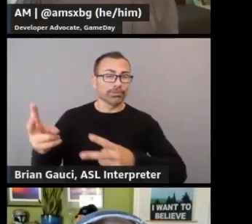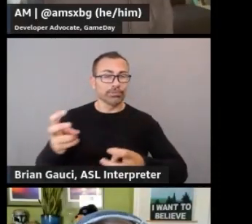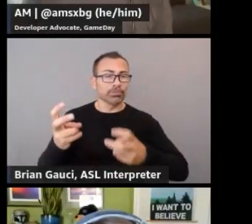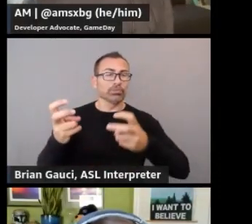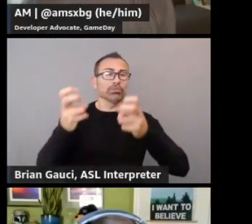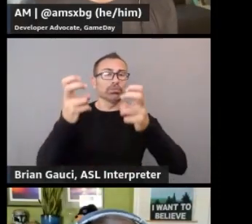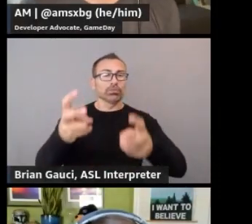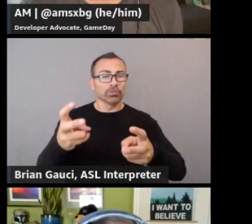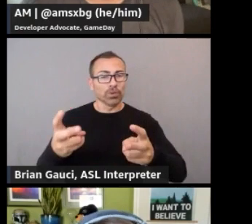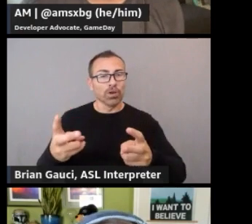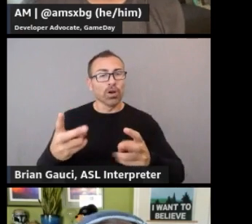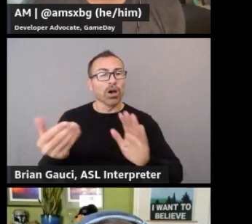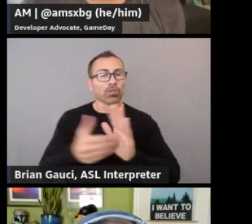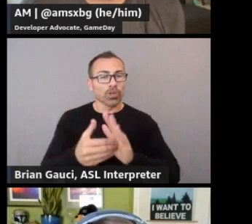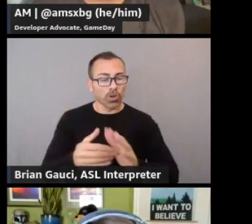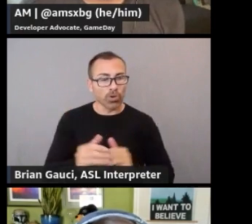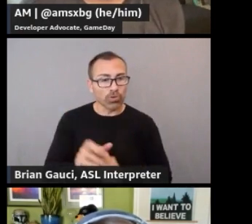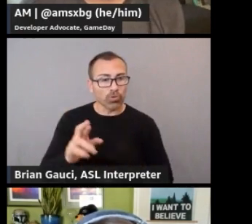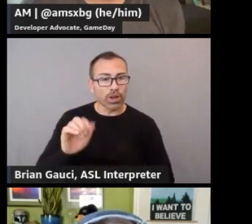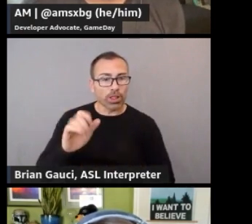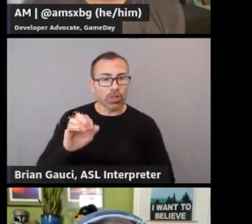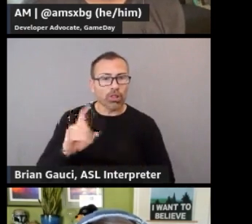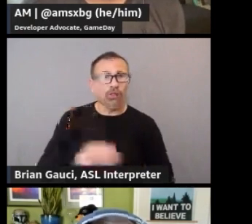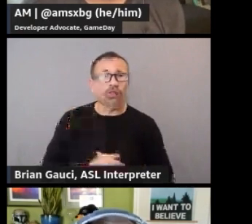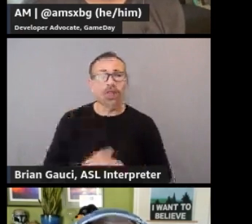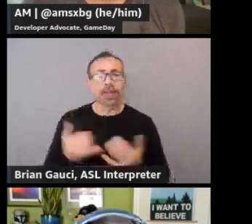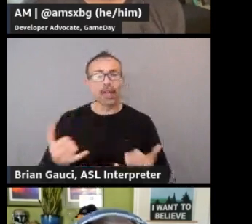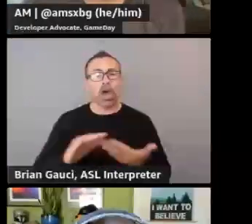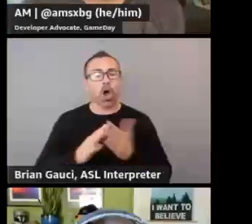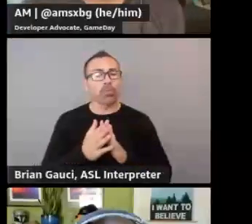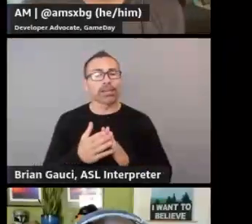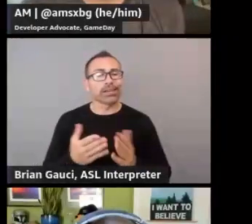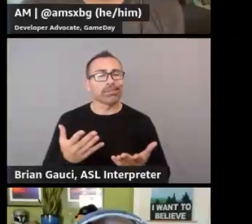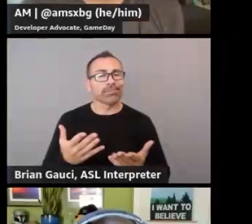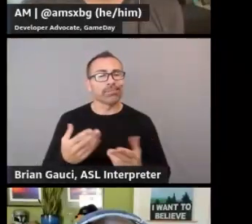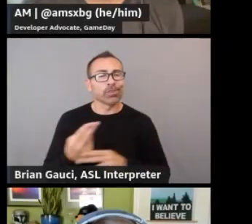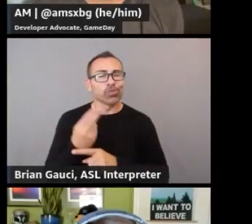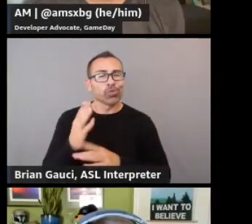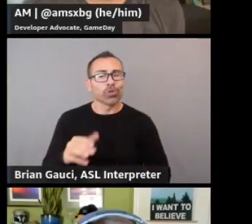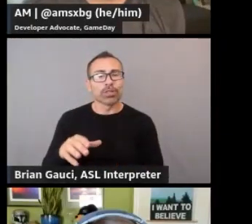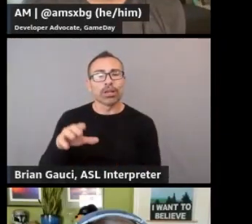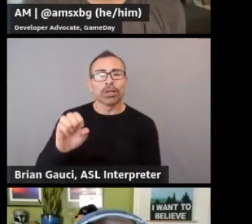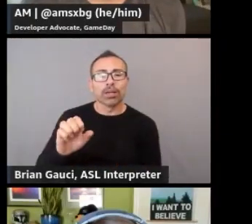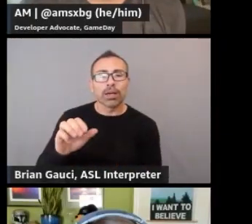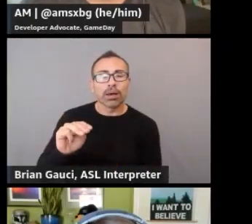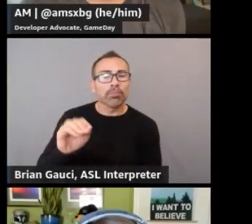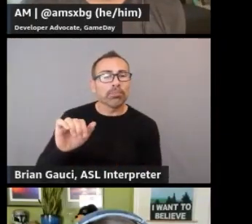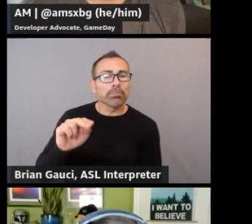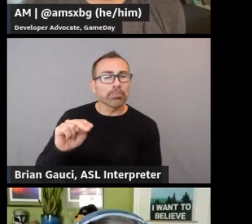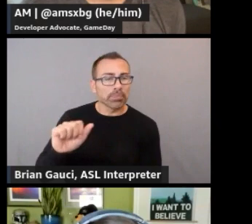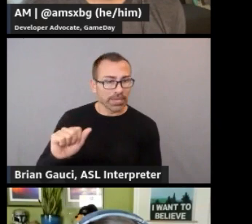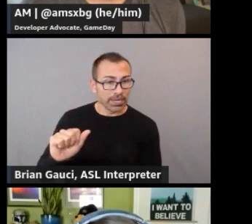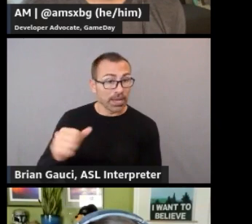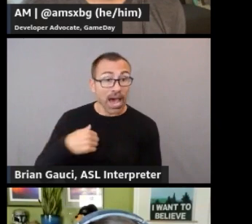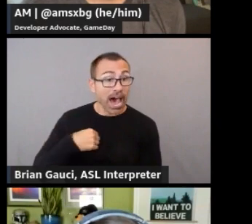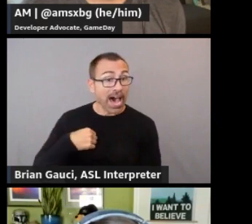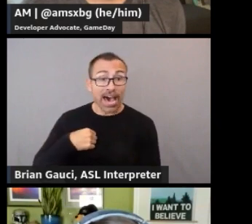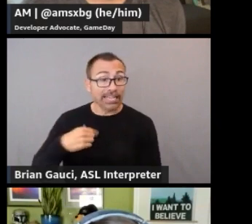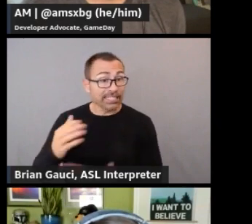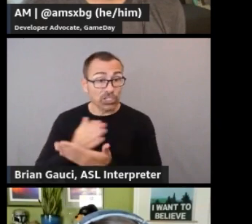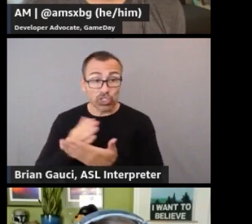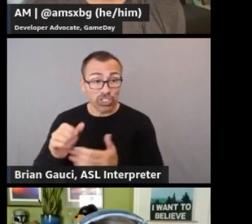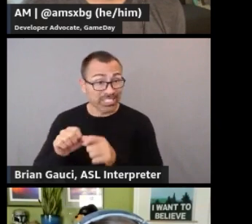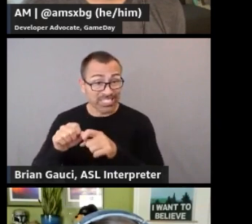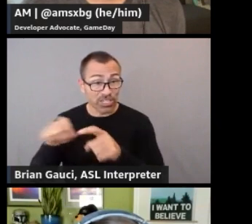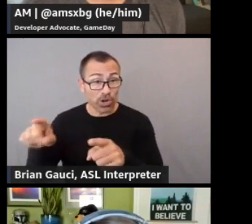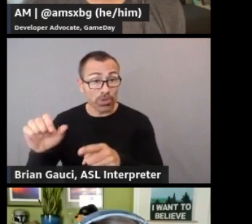be user Amina, remember, I didn't explicitly share with Amina. When I did this for Aaron and I did get list 0,